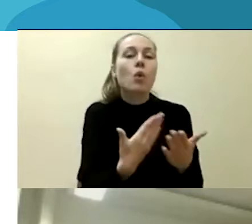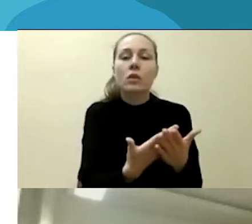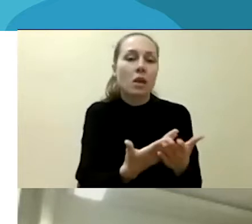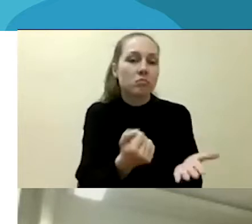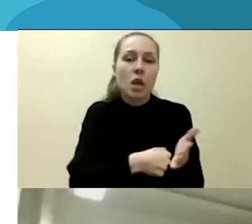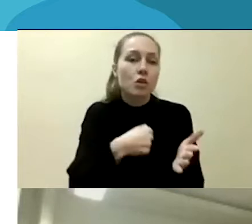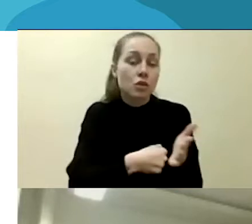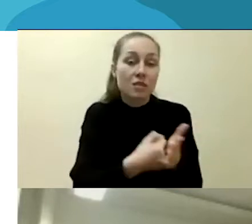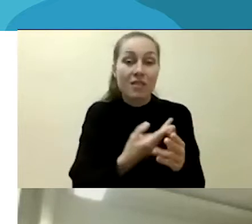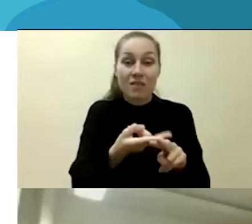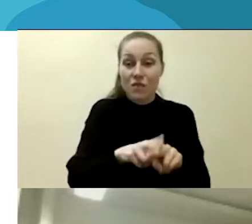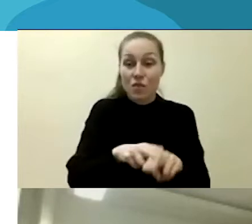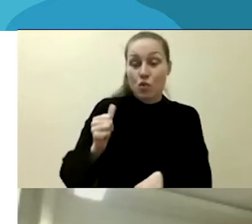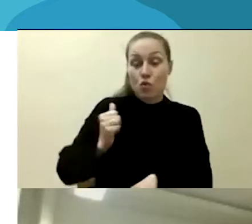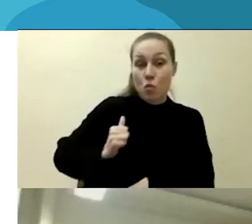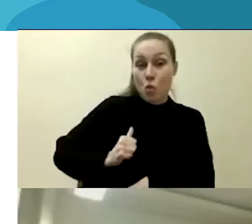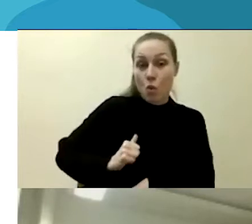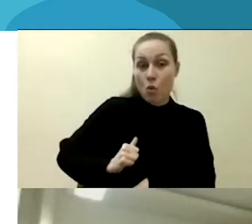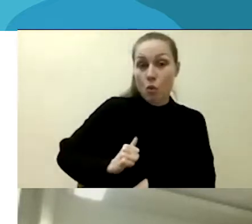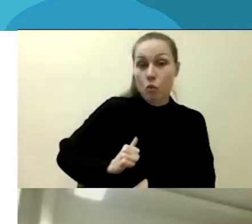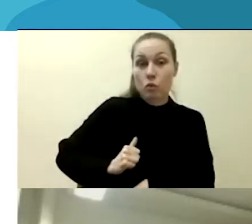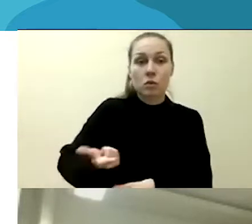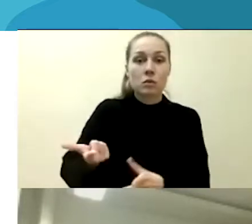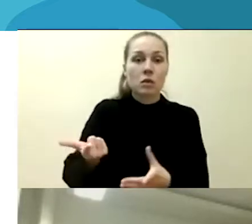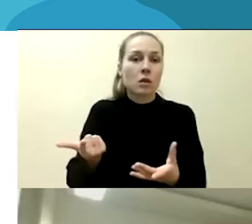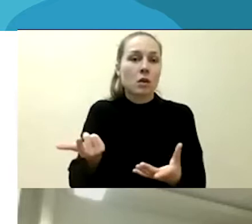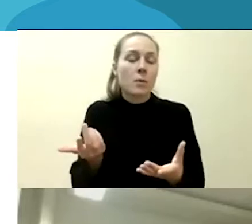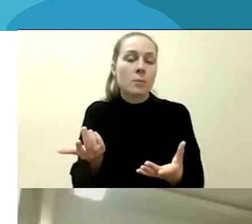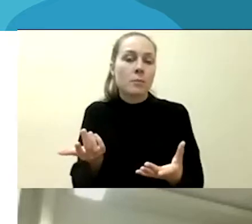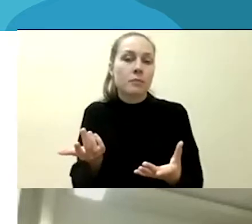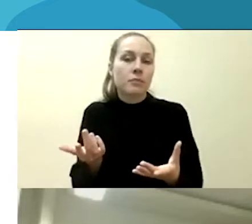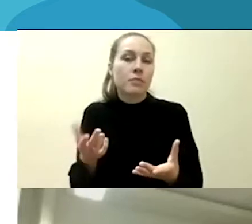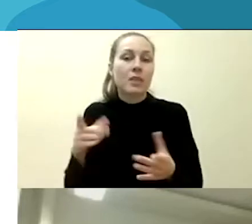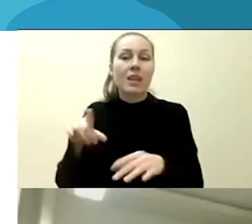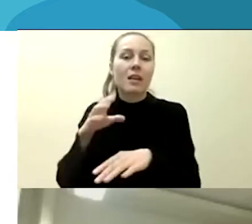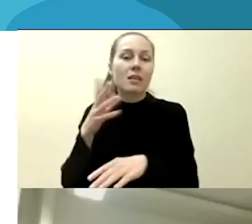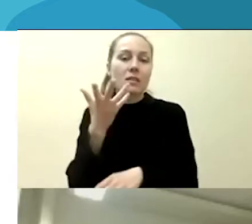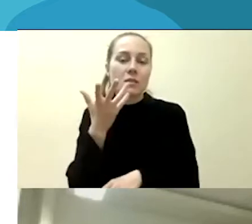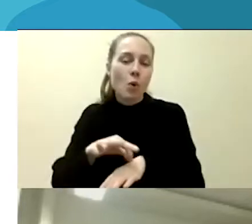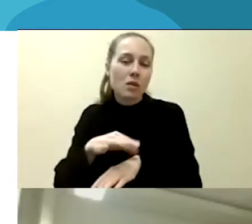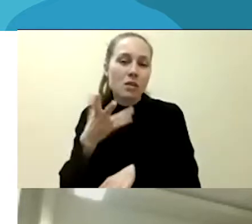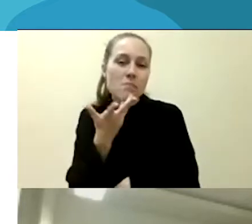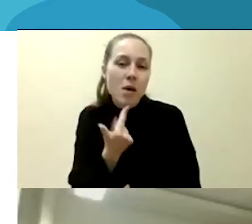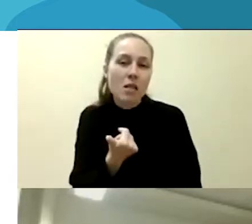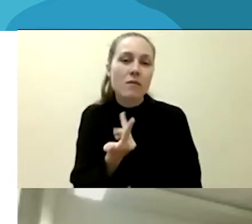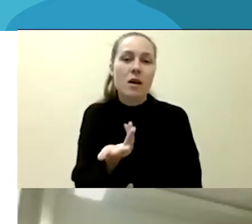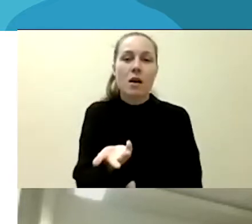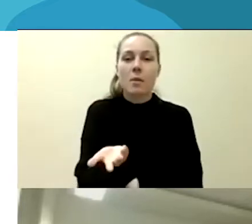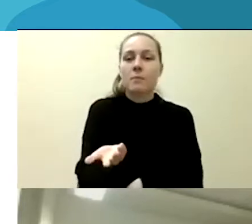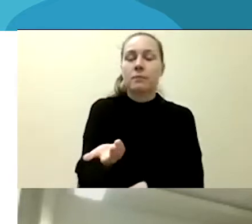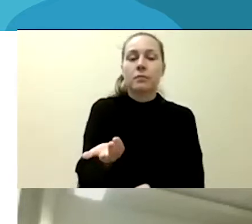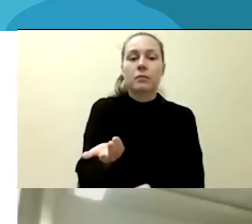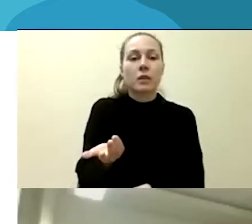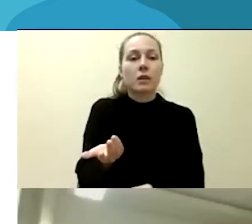color, religious beliefs, sexual orientation, gender identity, and gender expression. It should be